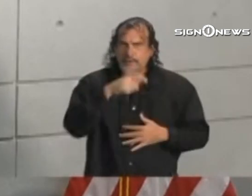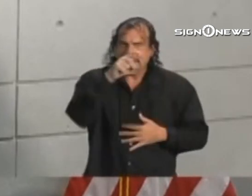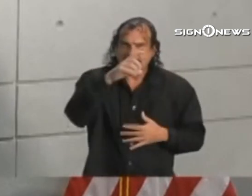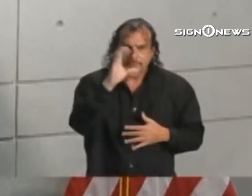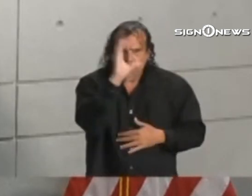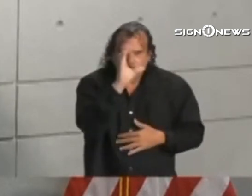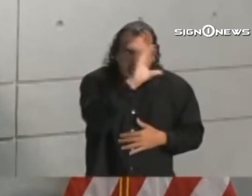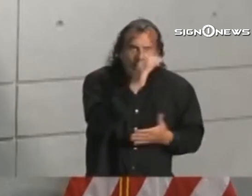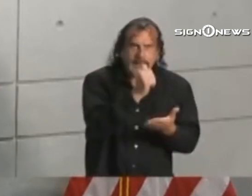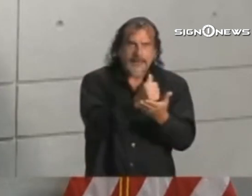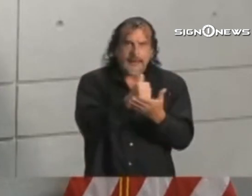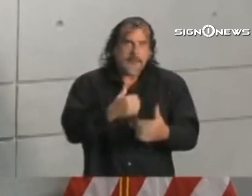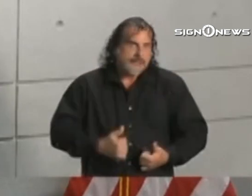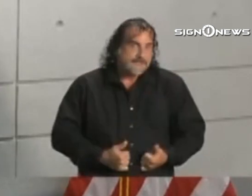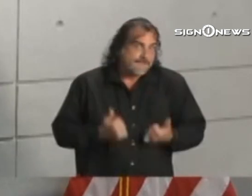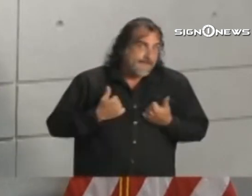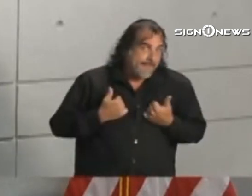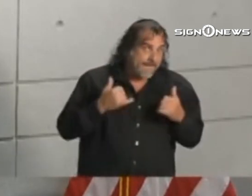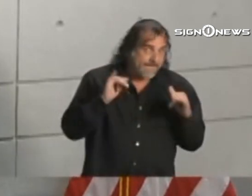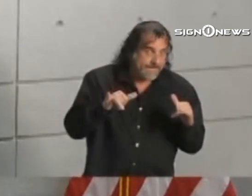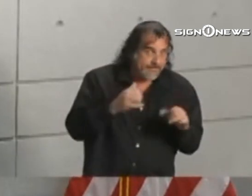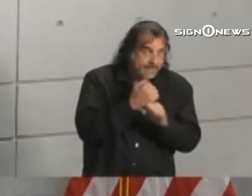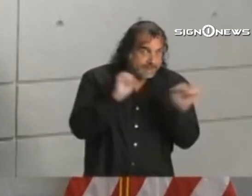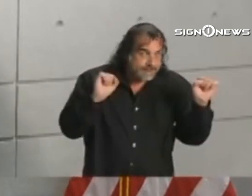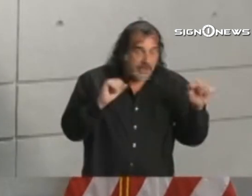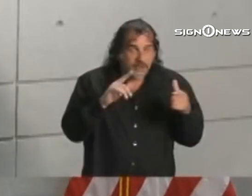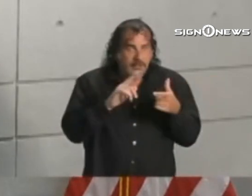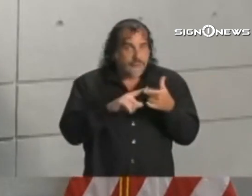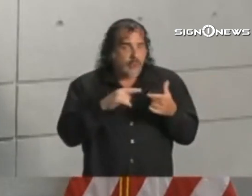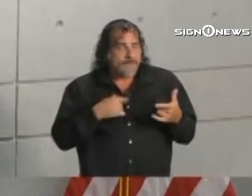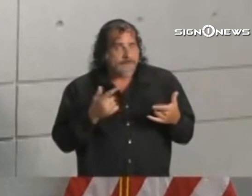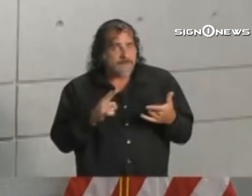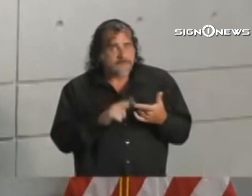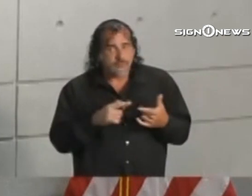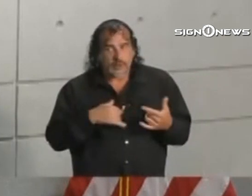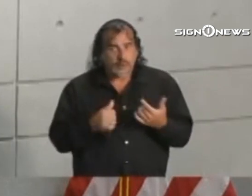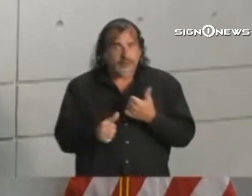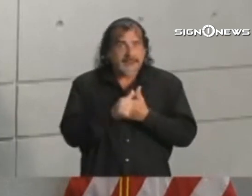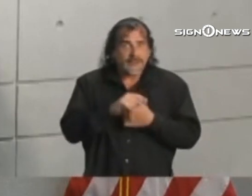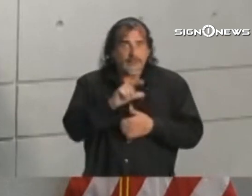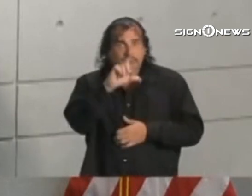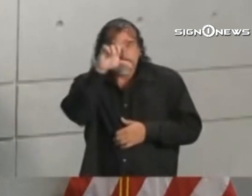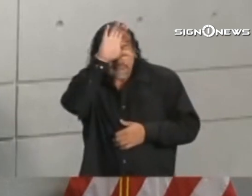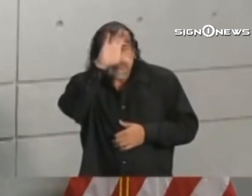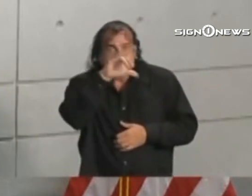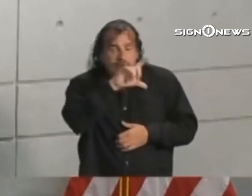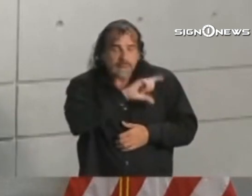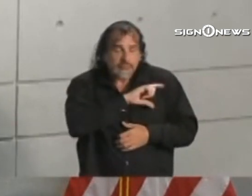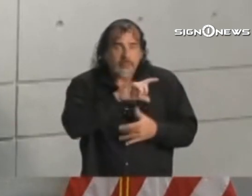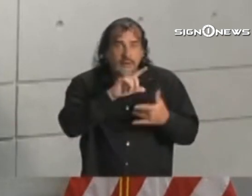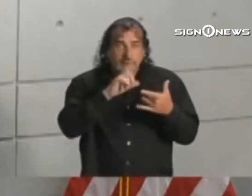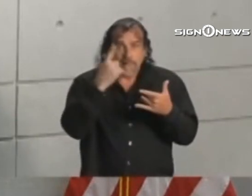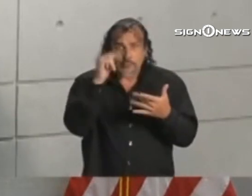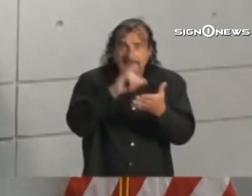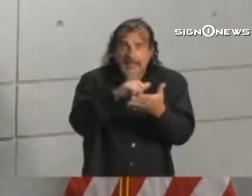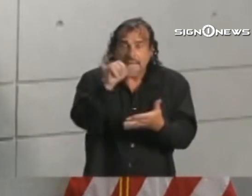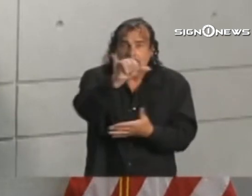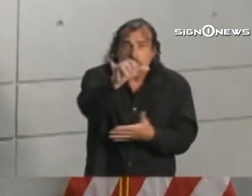all possible, that we put those men and women in harm's way. And so that's the reason we're trying to